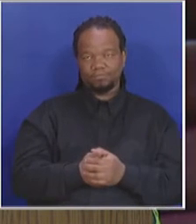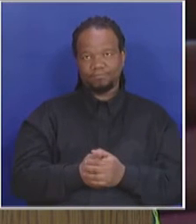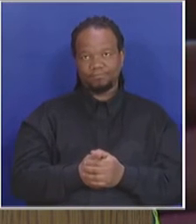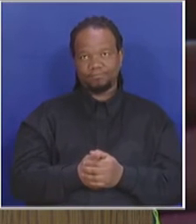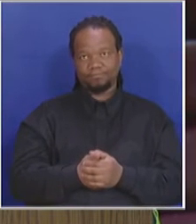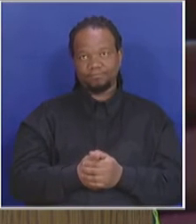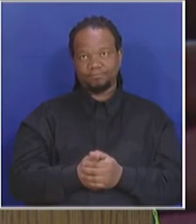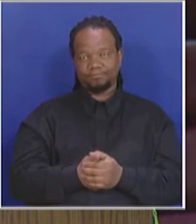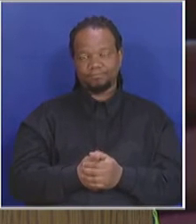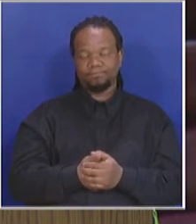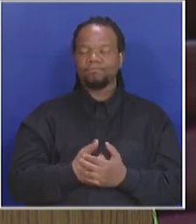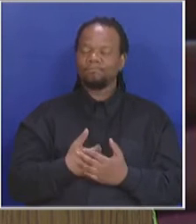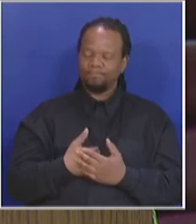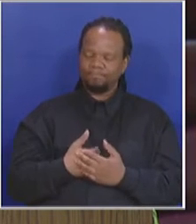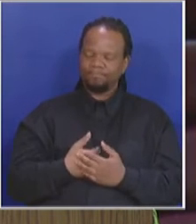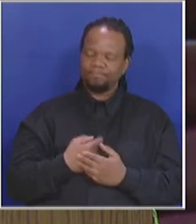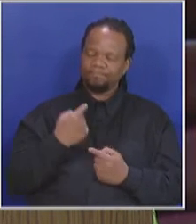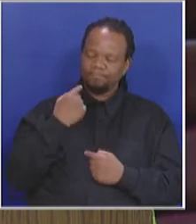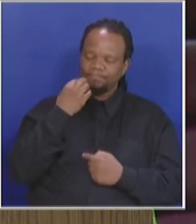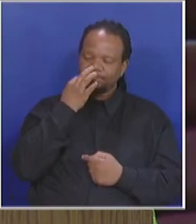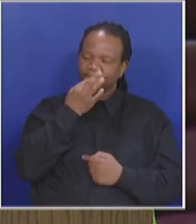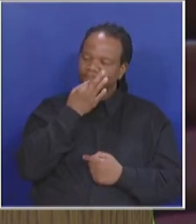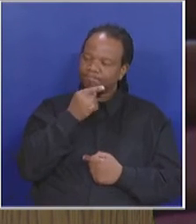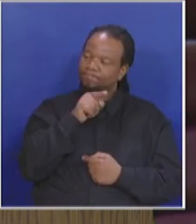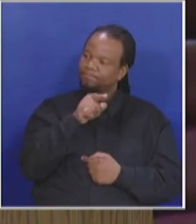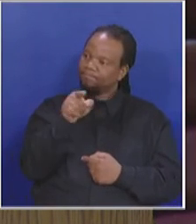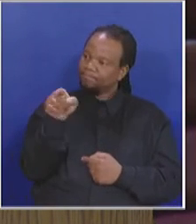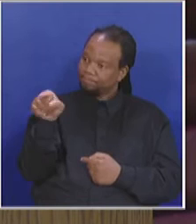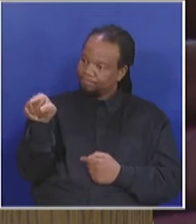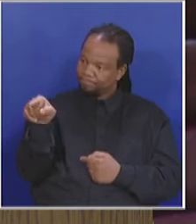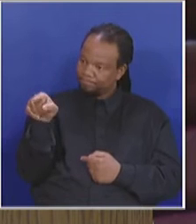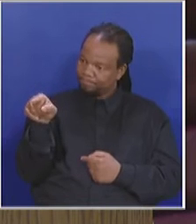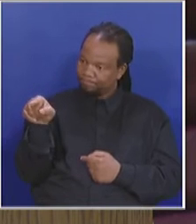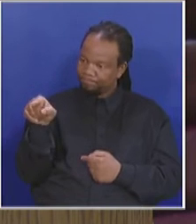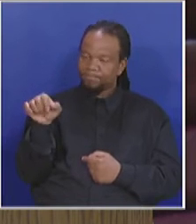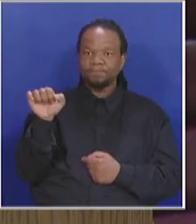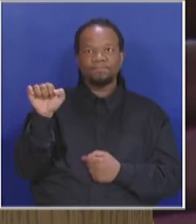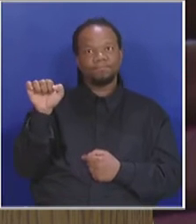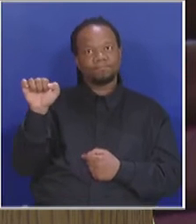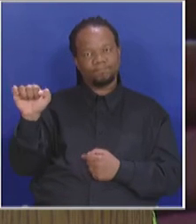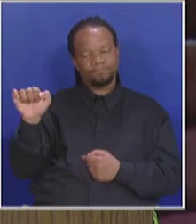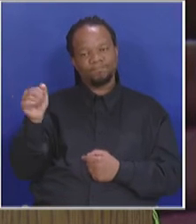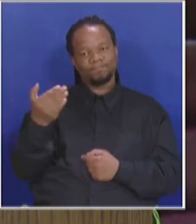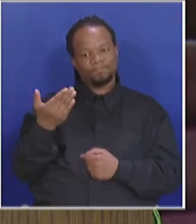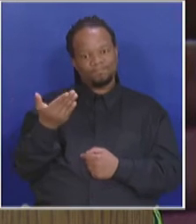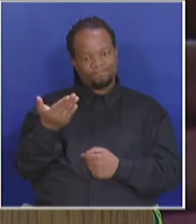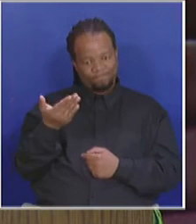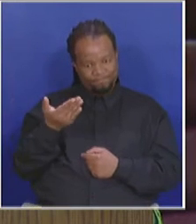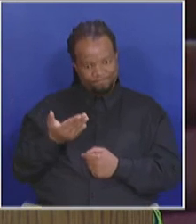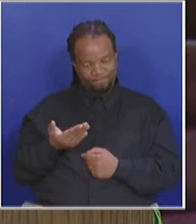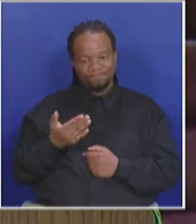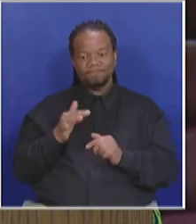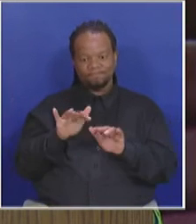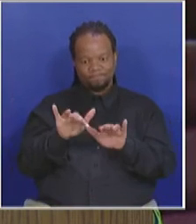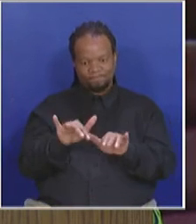I say that to you because there is precedence in this house.